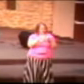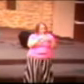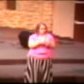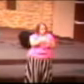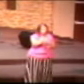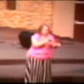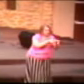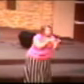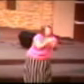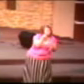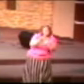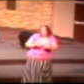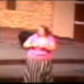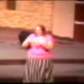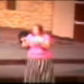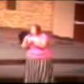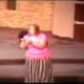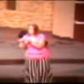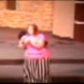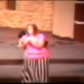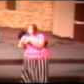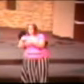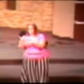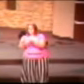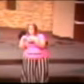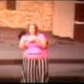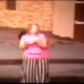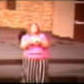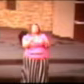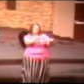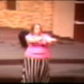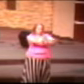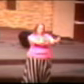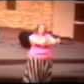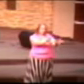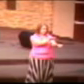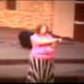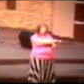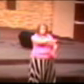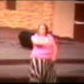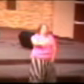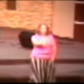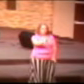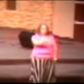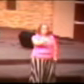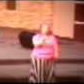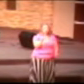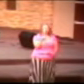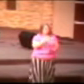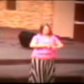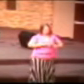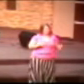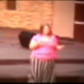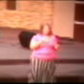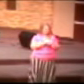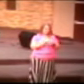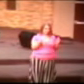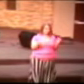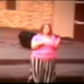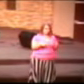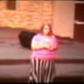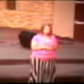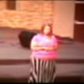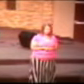family look exactly the same as another? Shake it this way. It'll go faster. It doesn't. We're all different. We all have different needs.